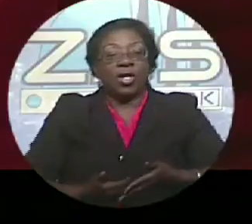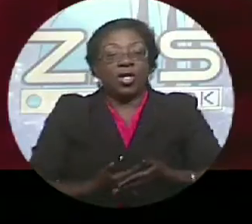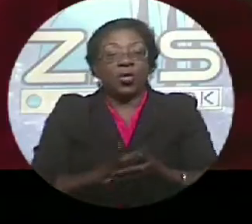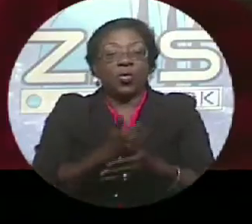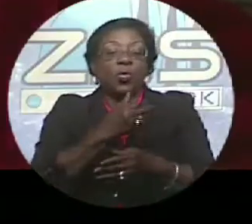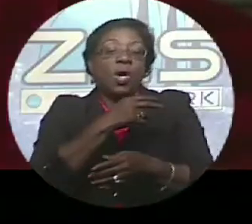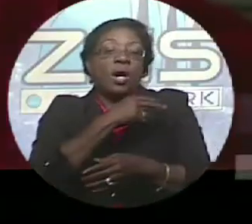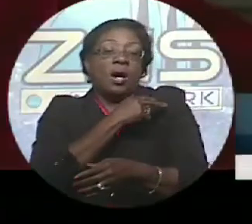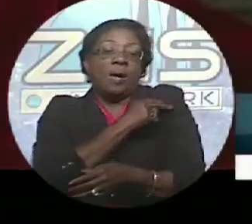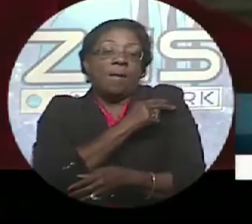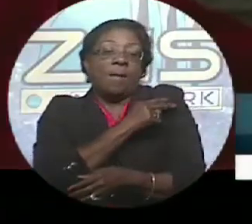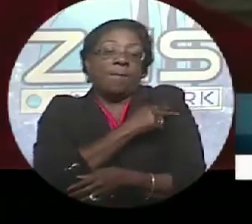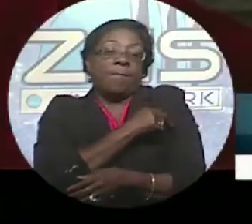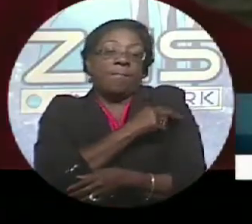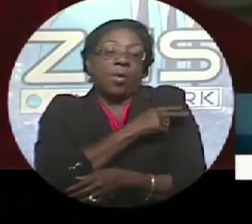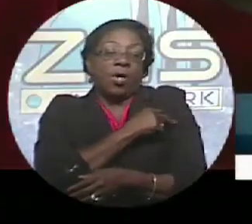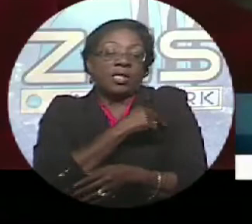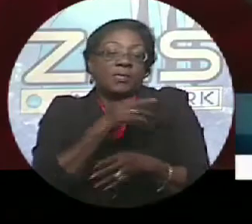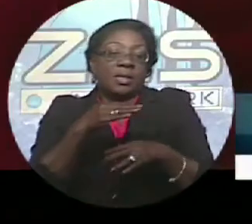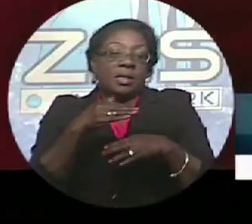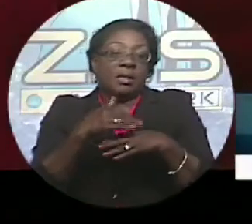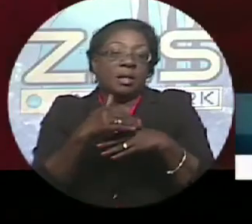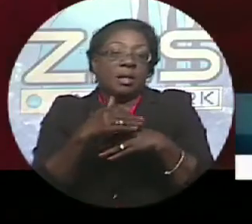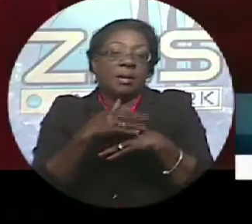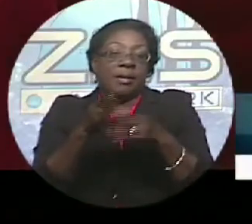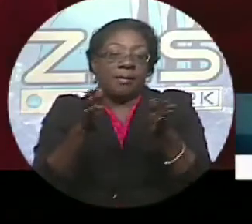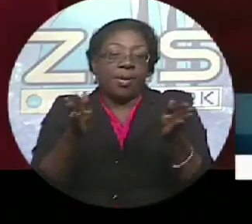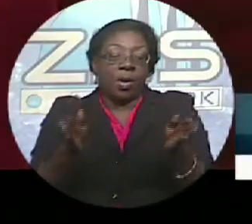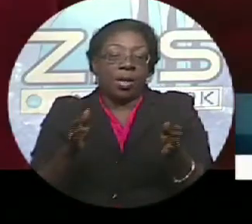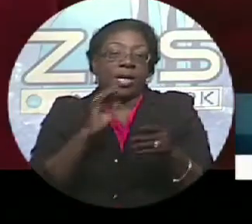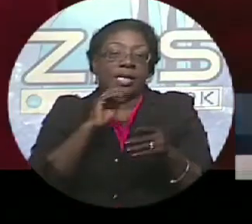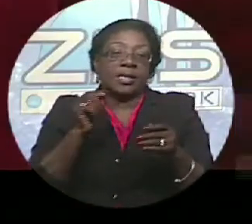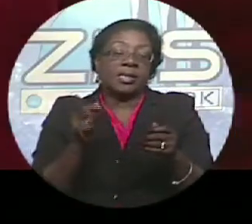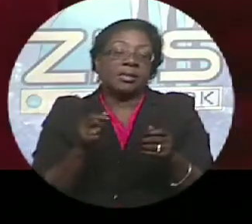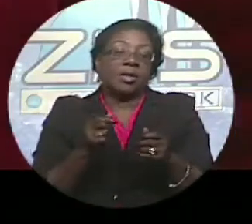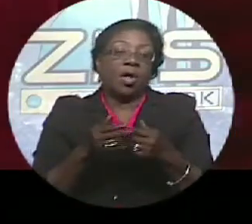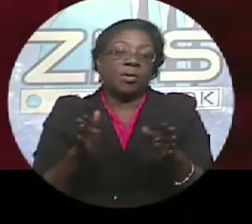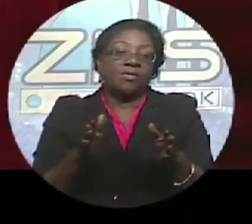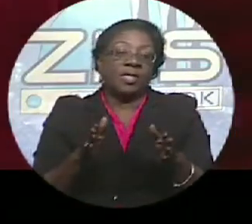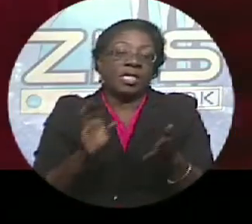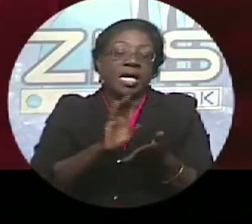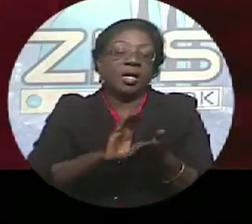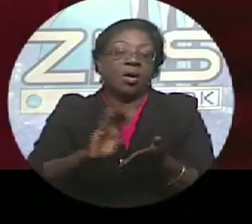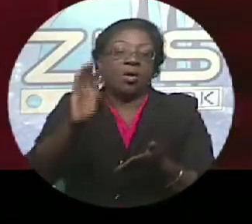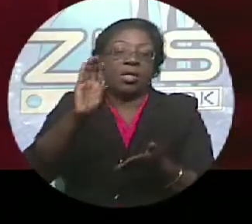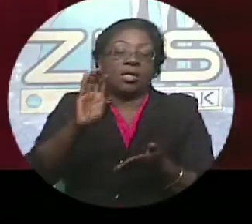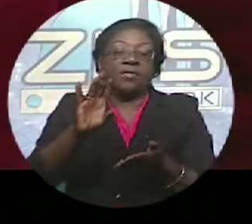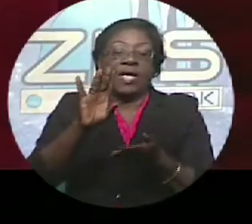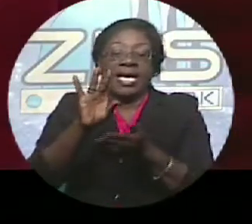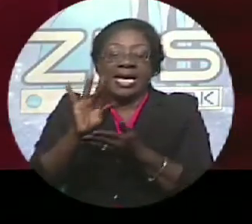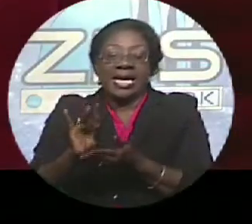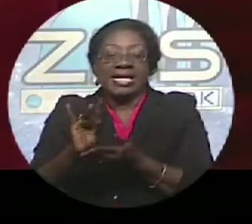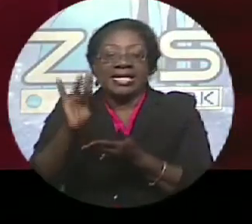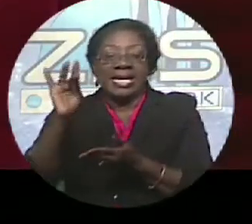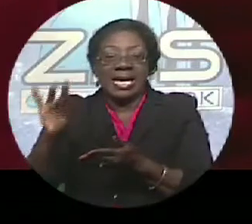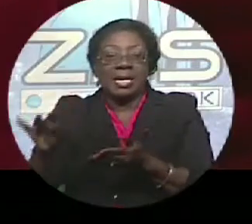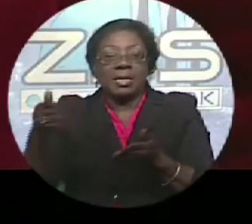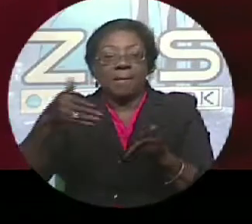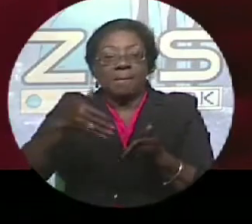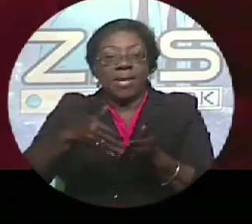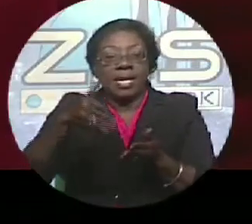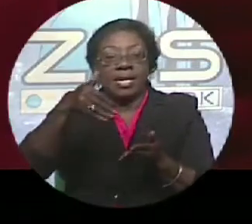the Princess Margaret Hospital nears completion at a cost of $88 million, and